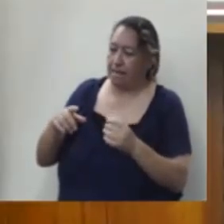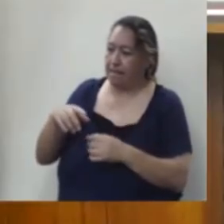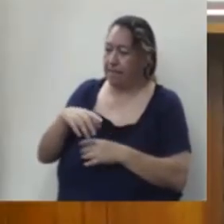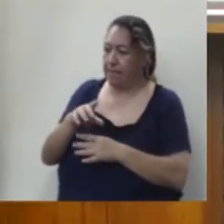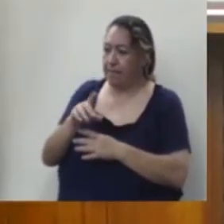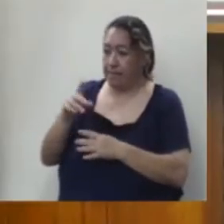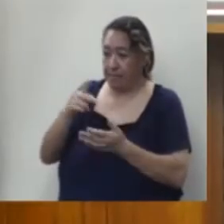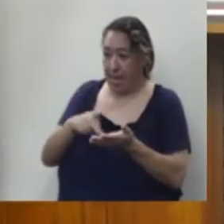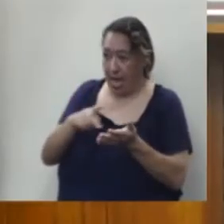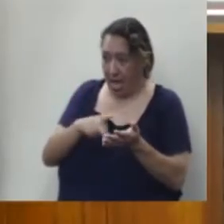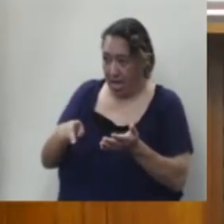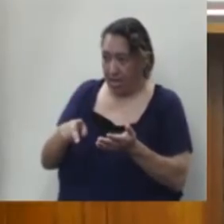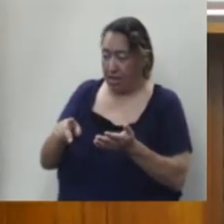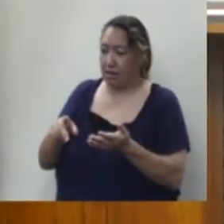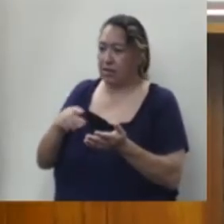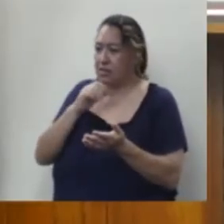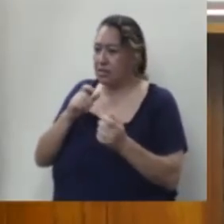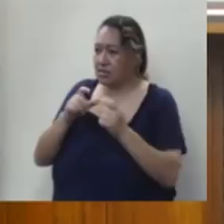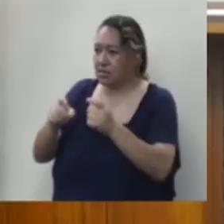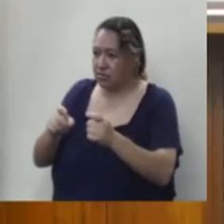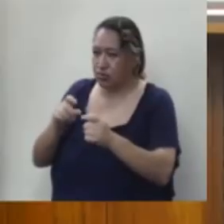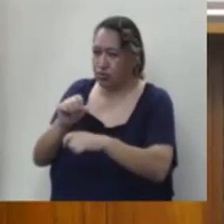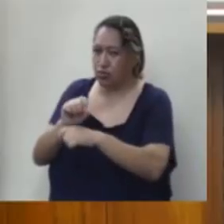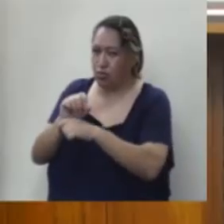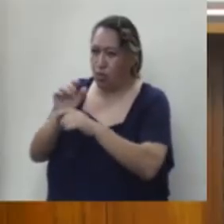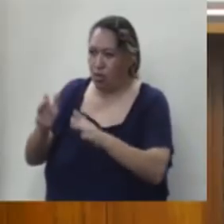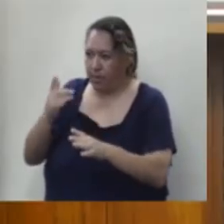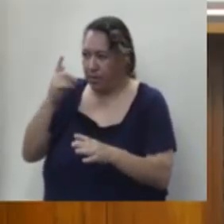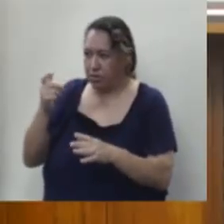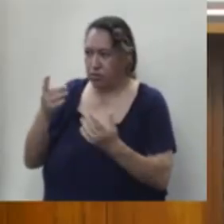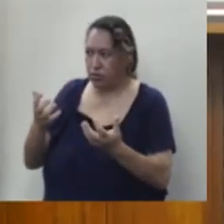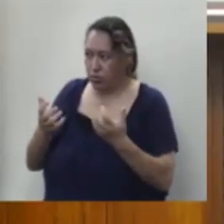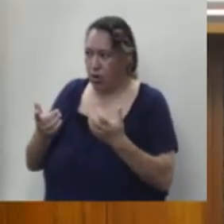workers because we want to just increase their pay.